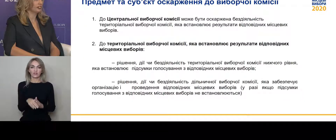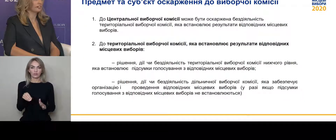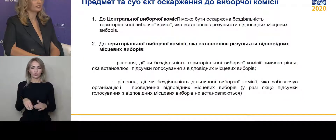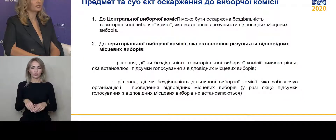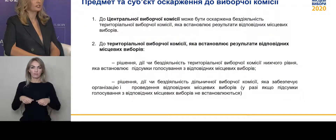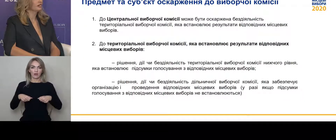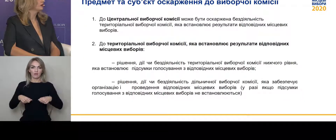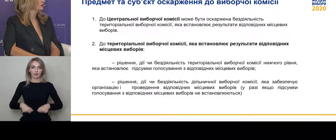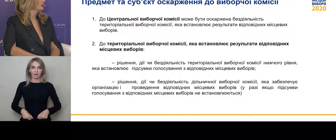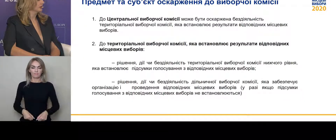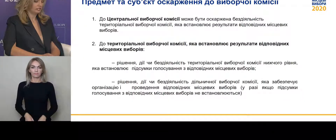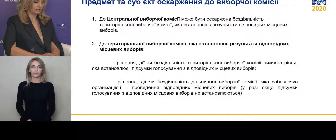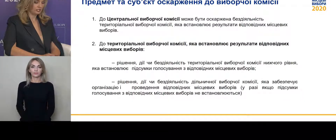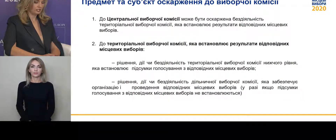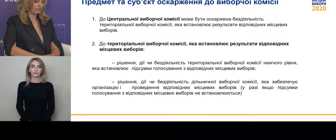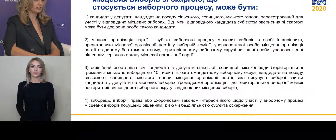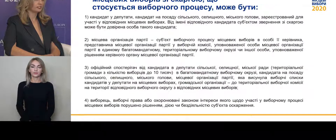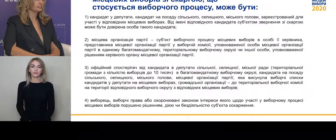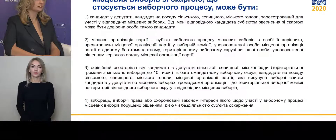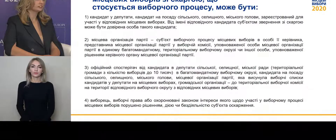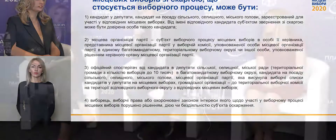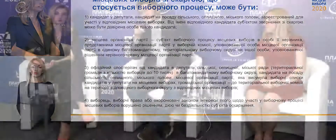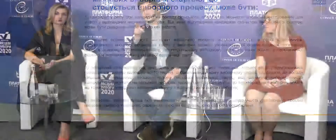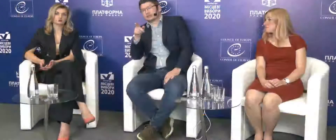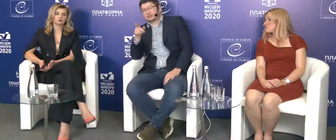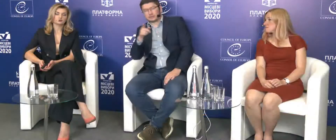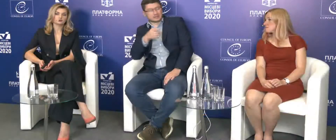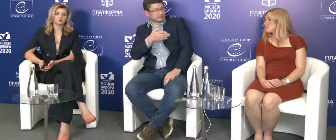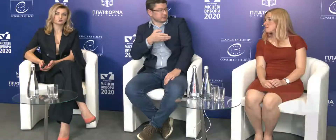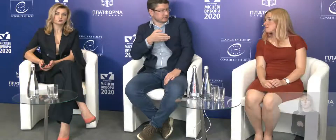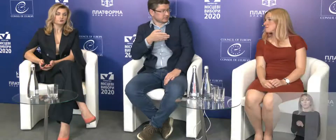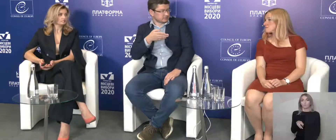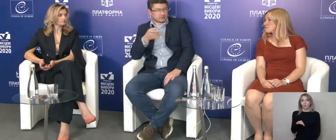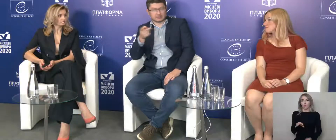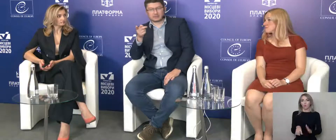his rights were violated.